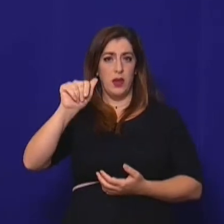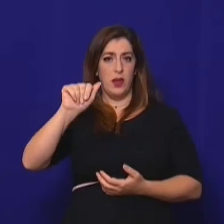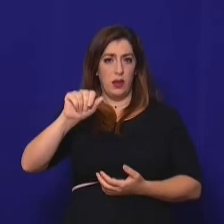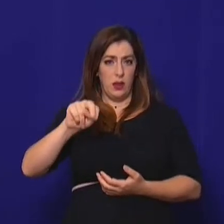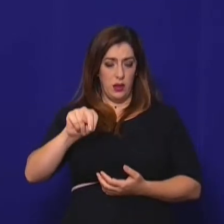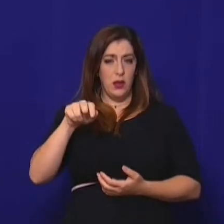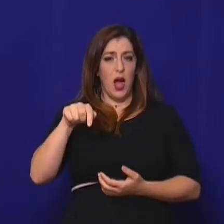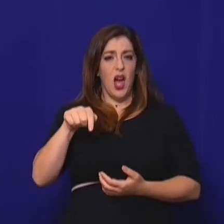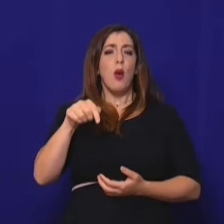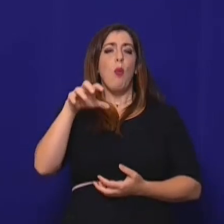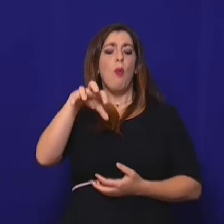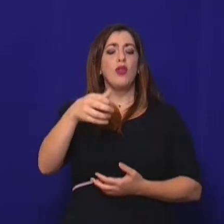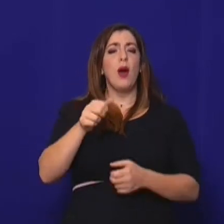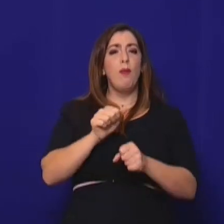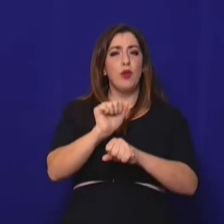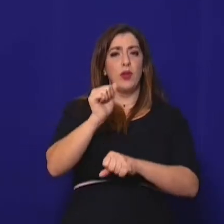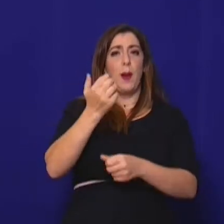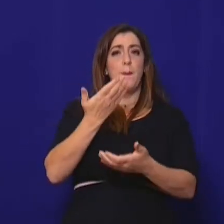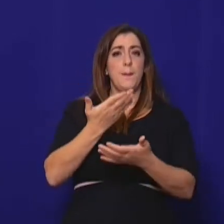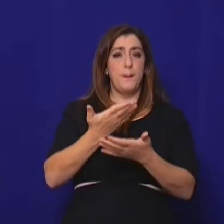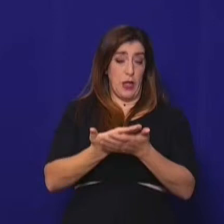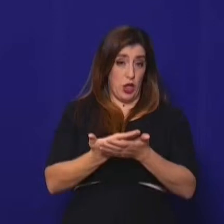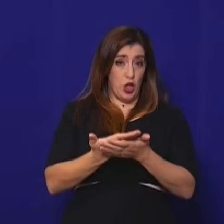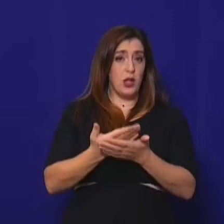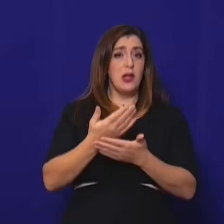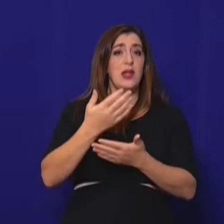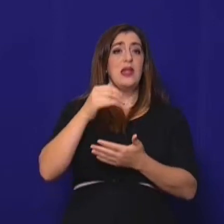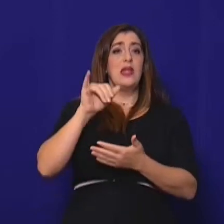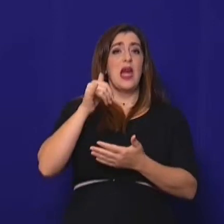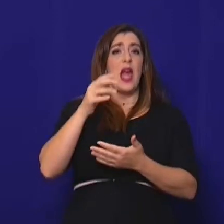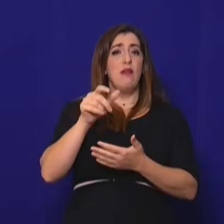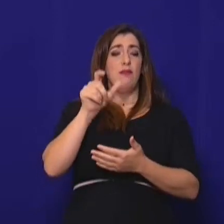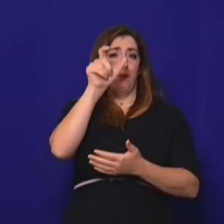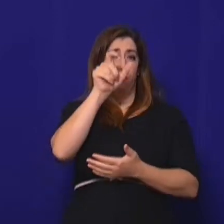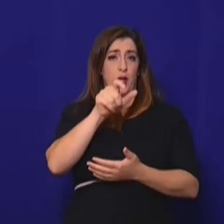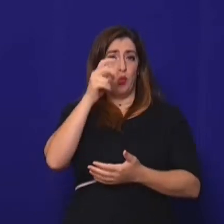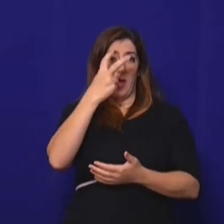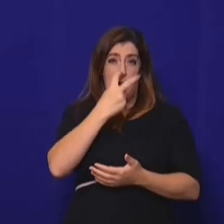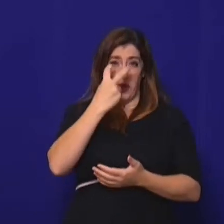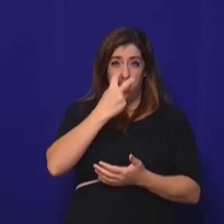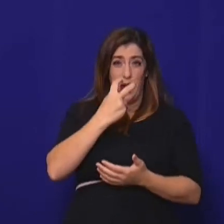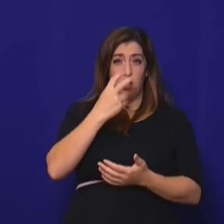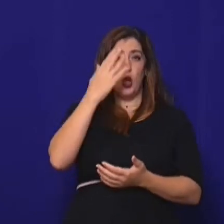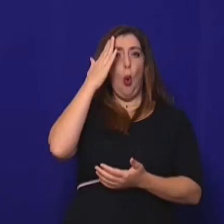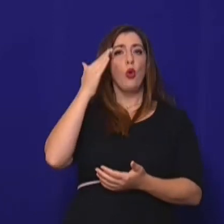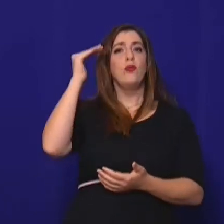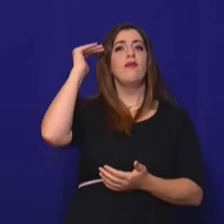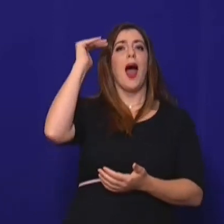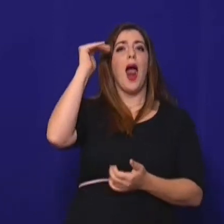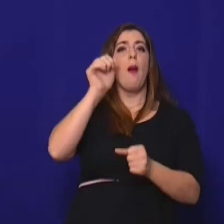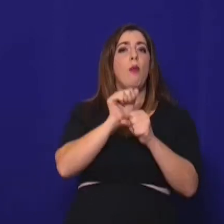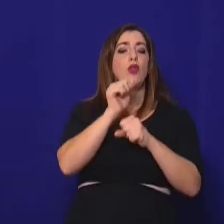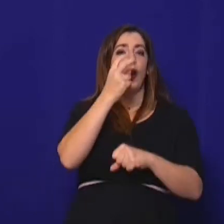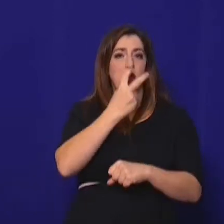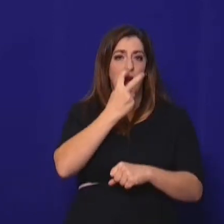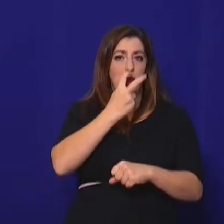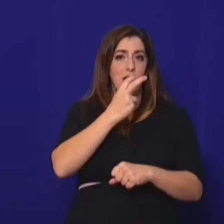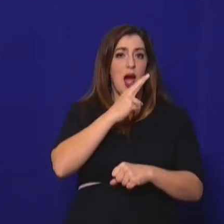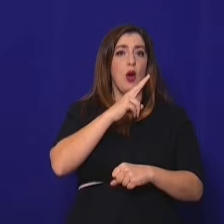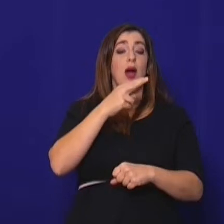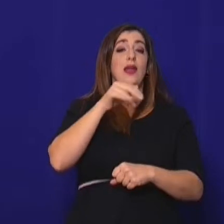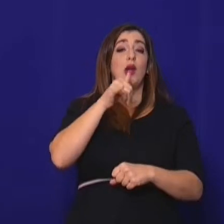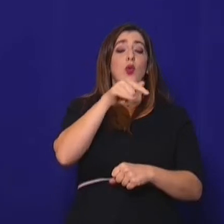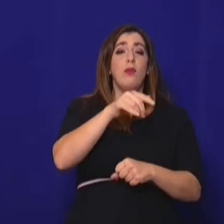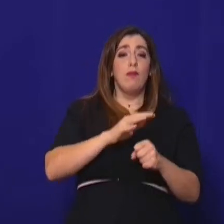dawk il-pazjenti li huma pożittivi li kien qegħdin imorru mid-djar tal-anzjani li huwa post li huwa